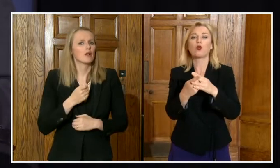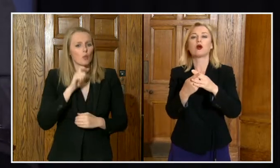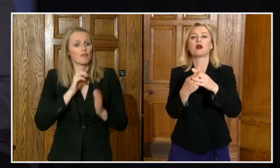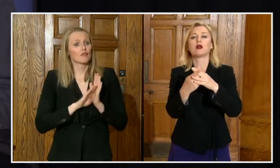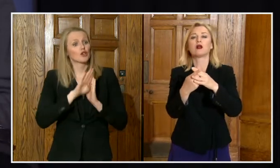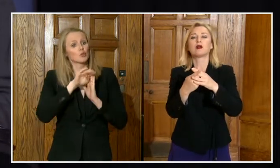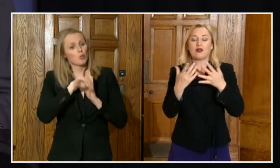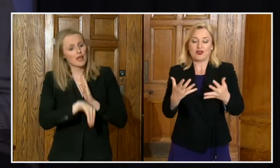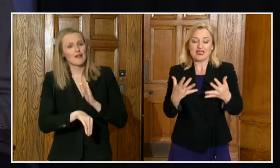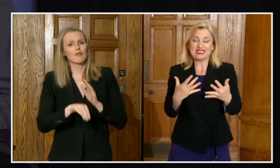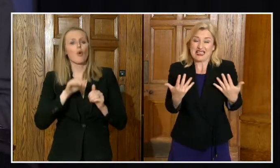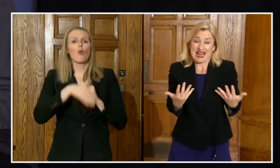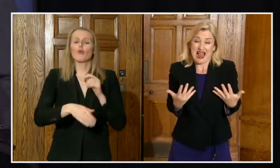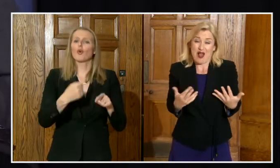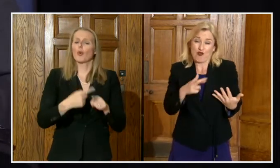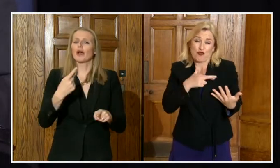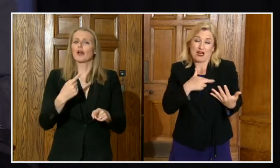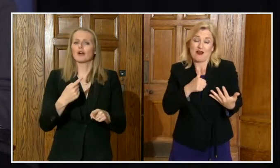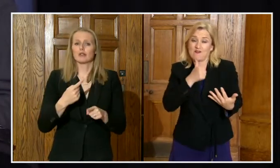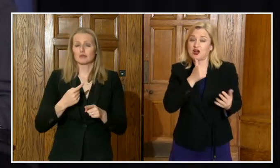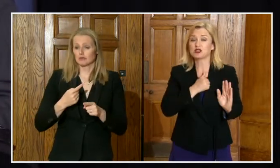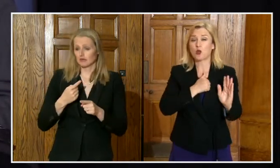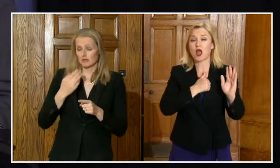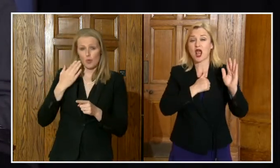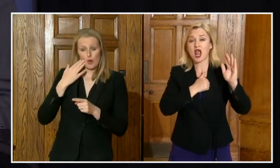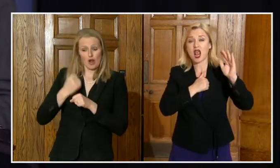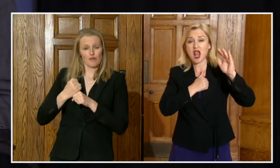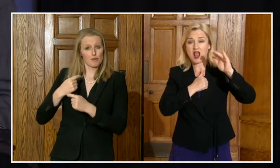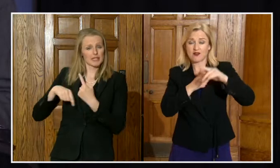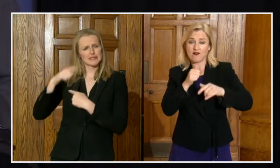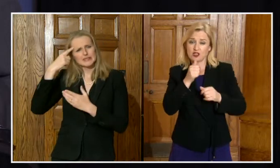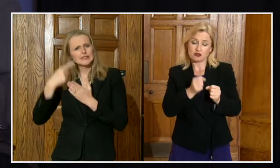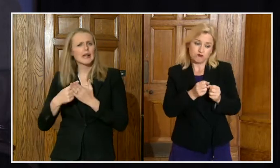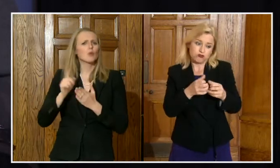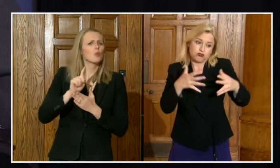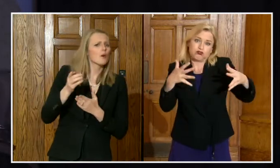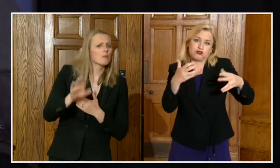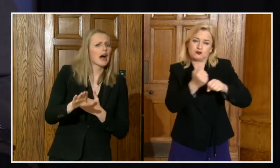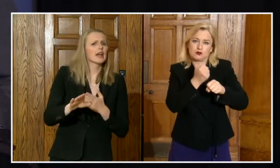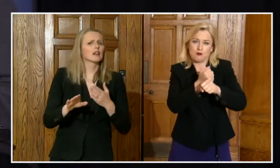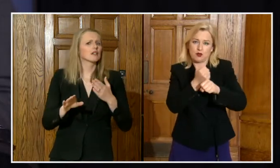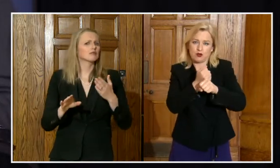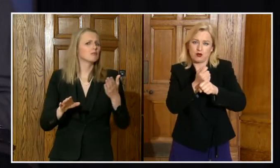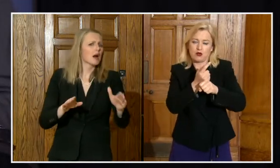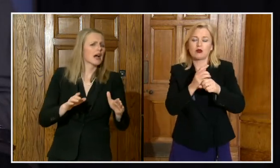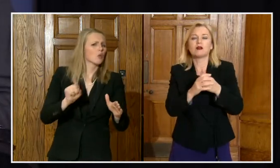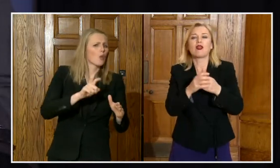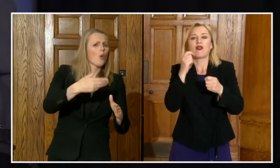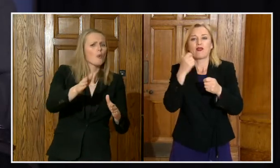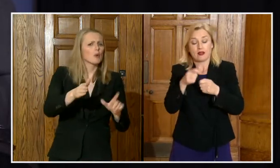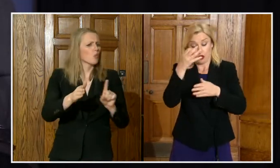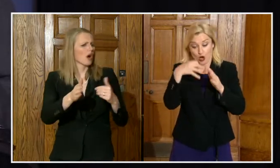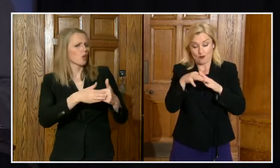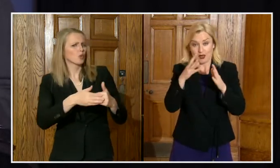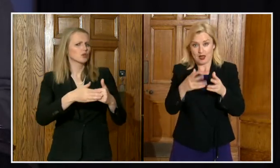And the sooner the executive can begin to make decisions about the sequencing of relaxing of some